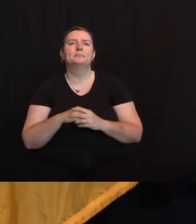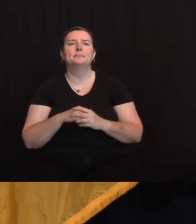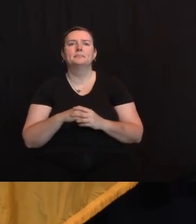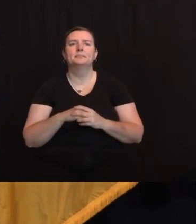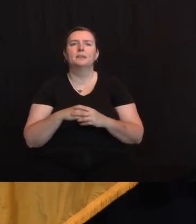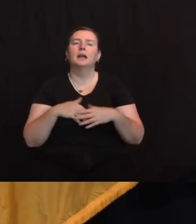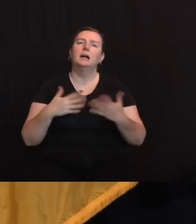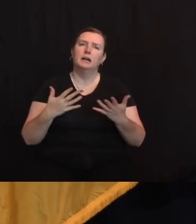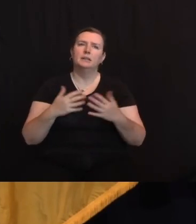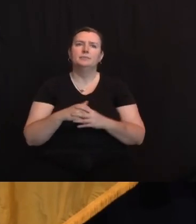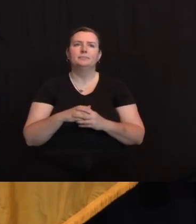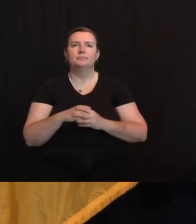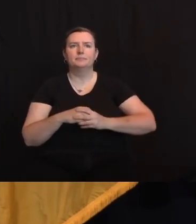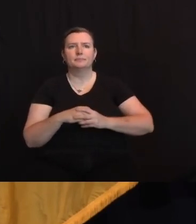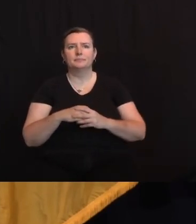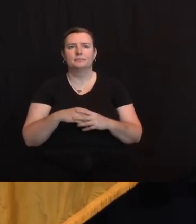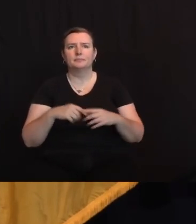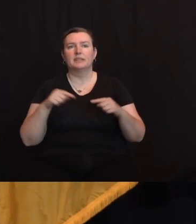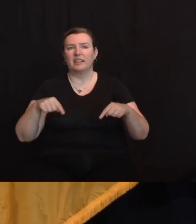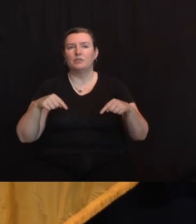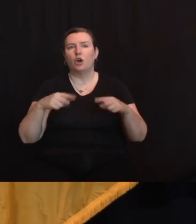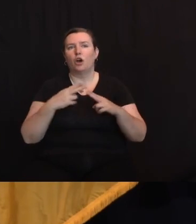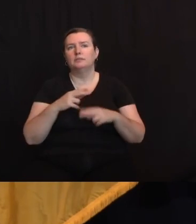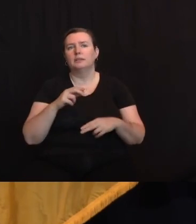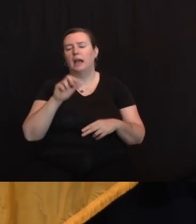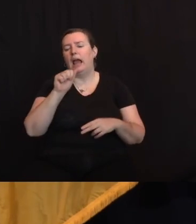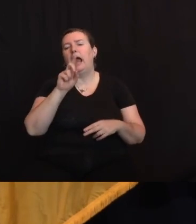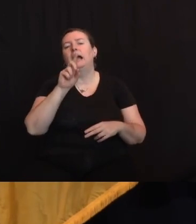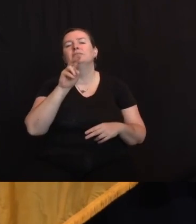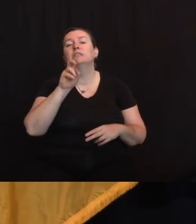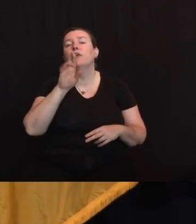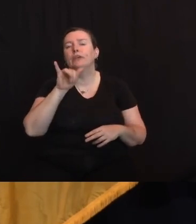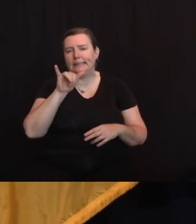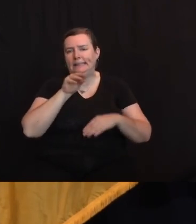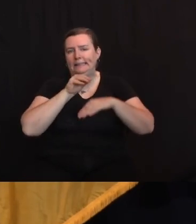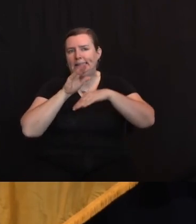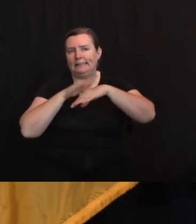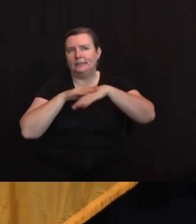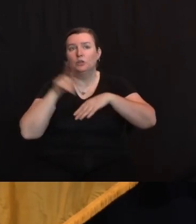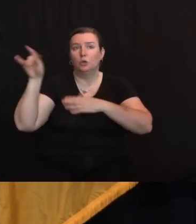And again, this is an advisory that New York, Connecticut, and we put out deliberately. I've said